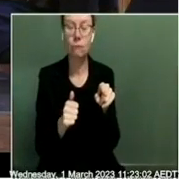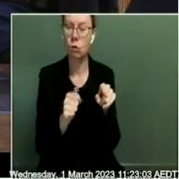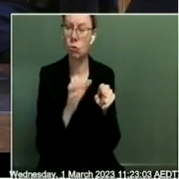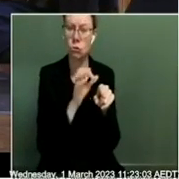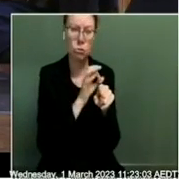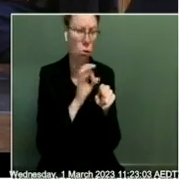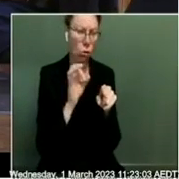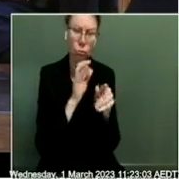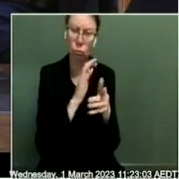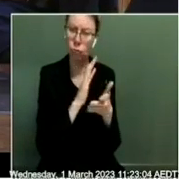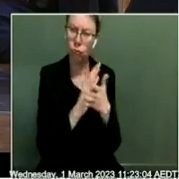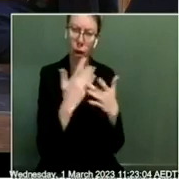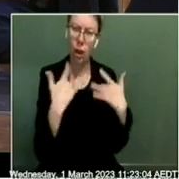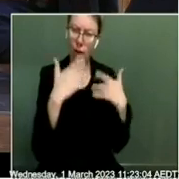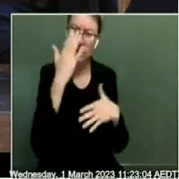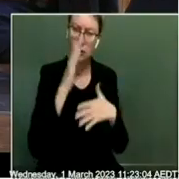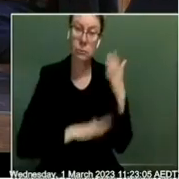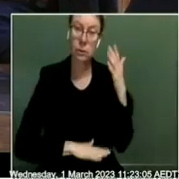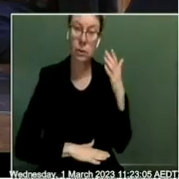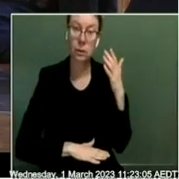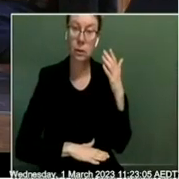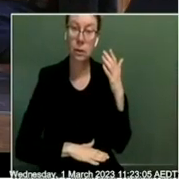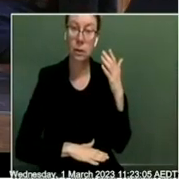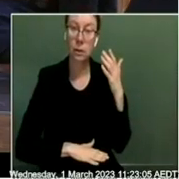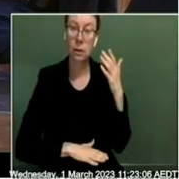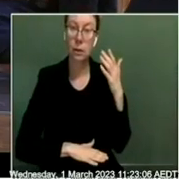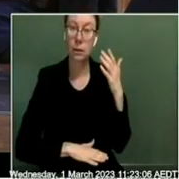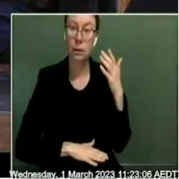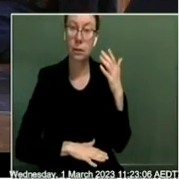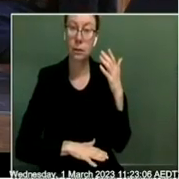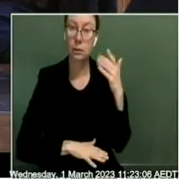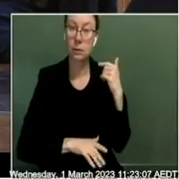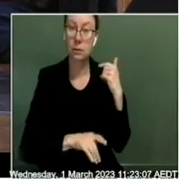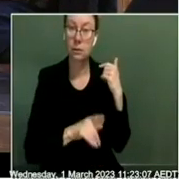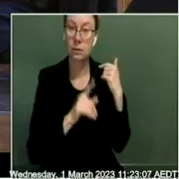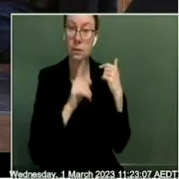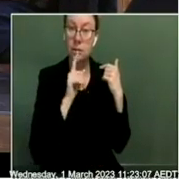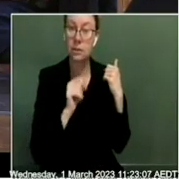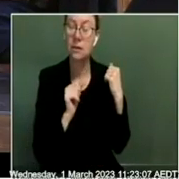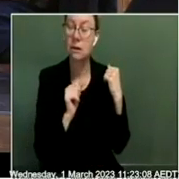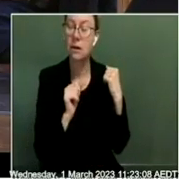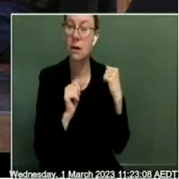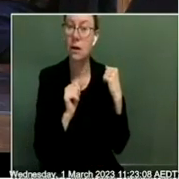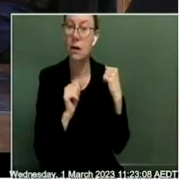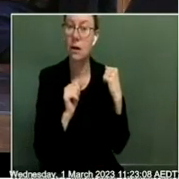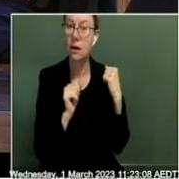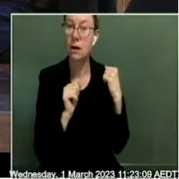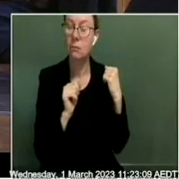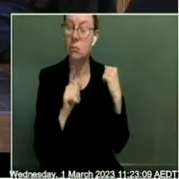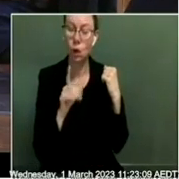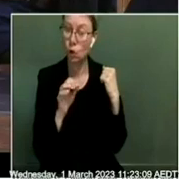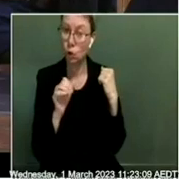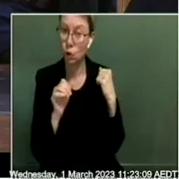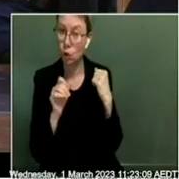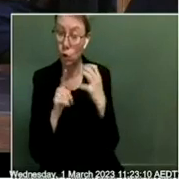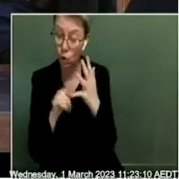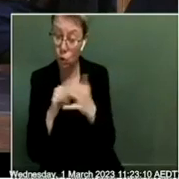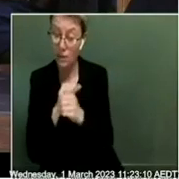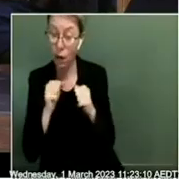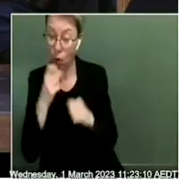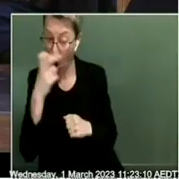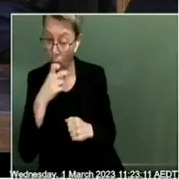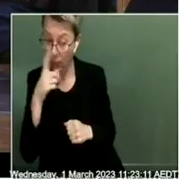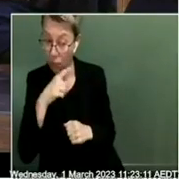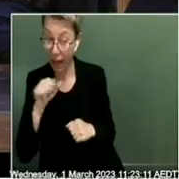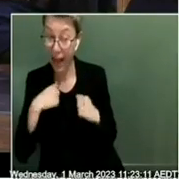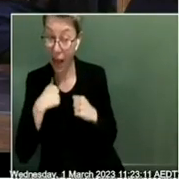are proud to say, oh yeah, but don't use our old people, our parents, our mother, to justify